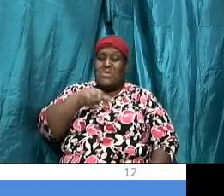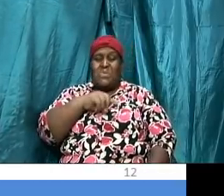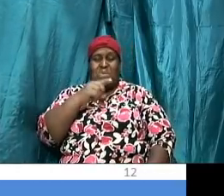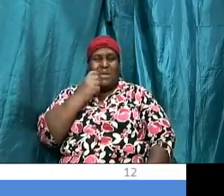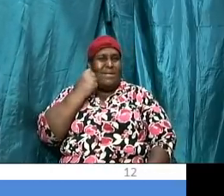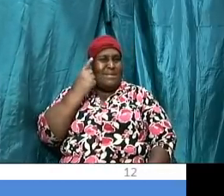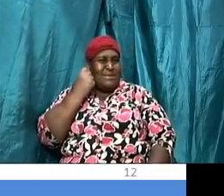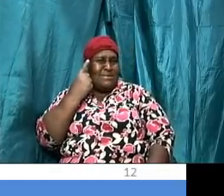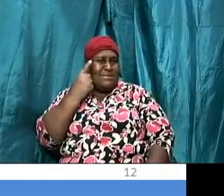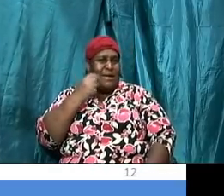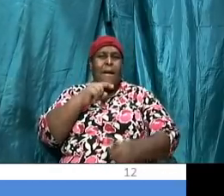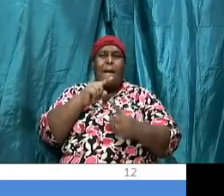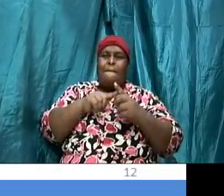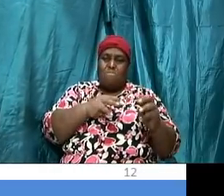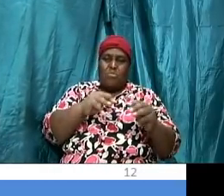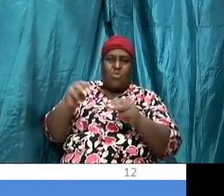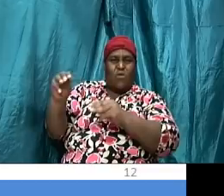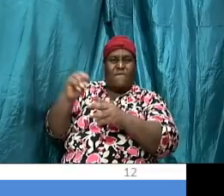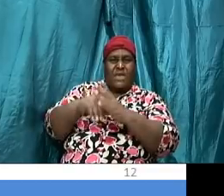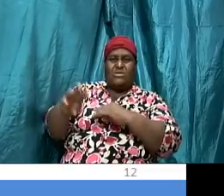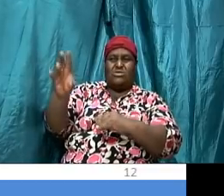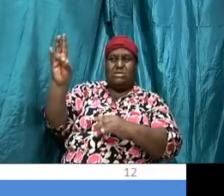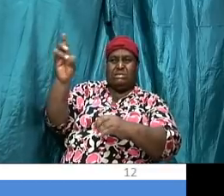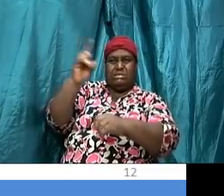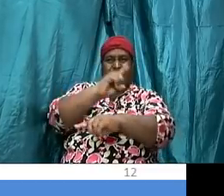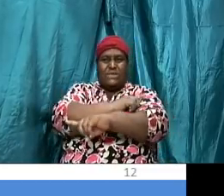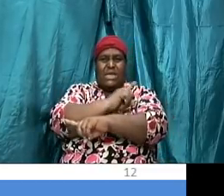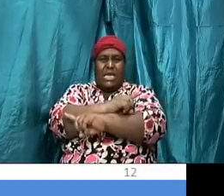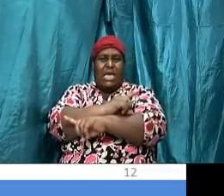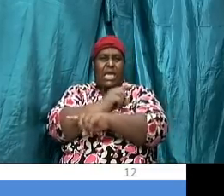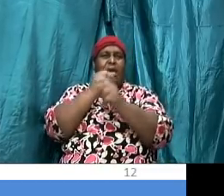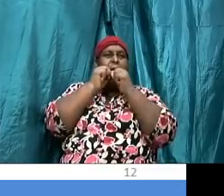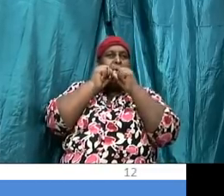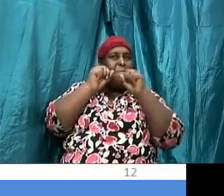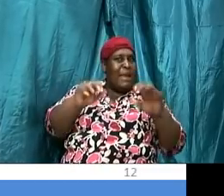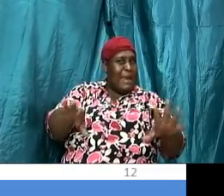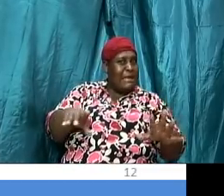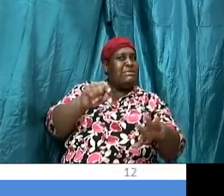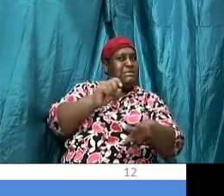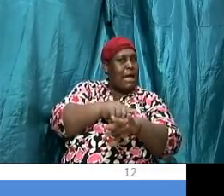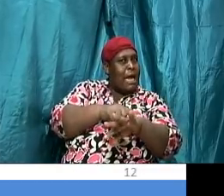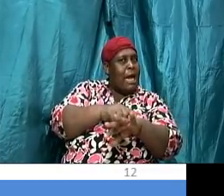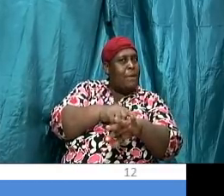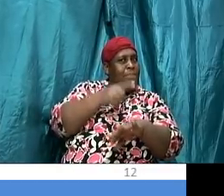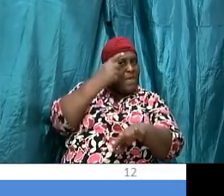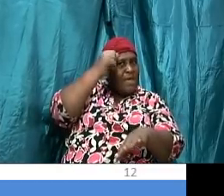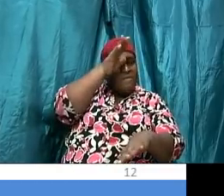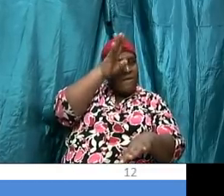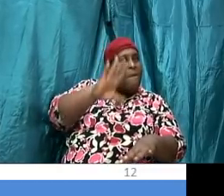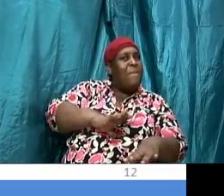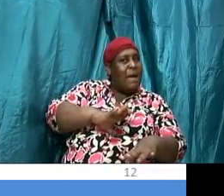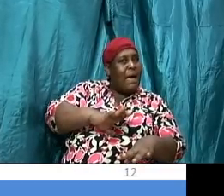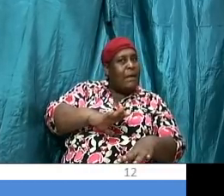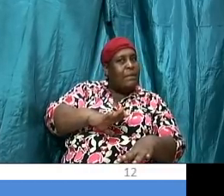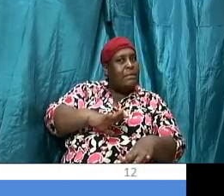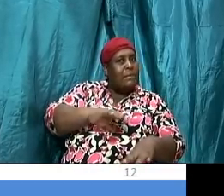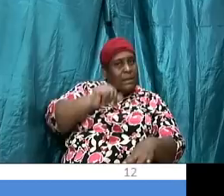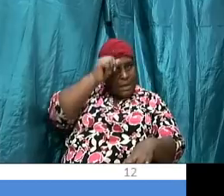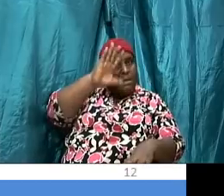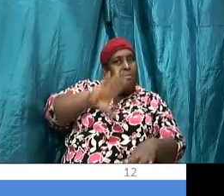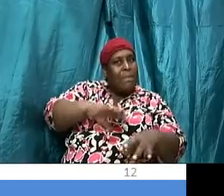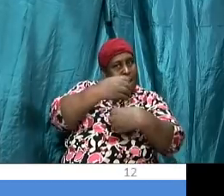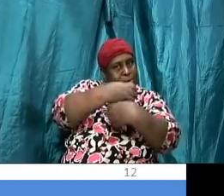when we move into the seventh day, it's a blessed period, especially for man. Man was created on the sixth day. Now man